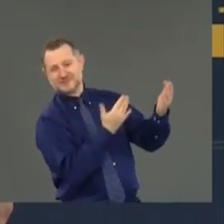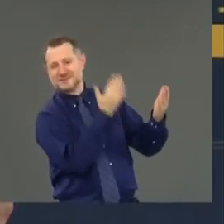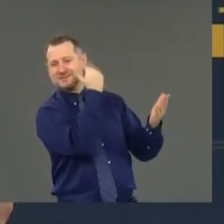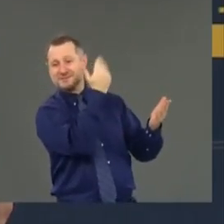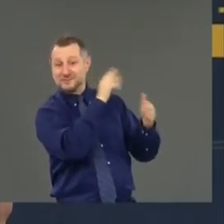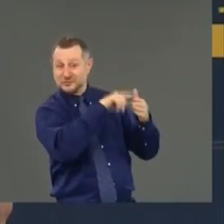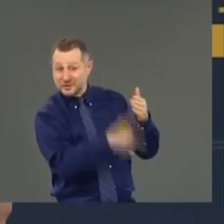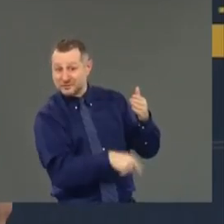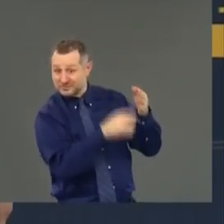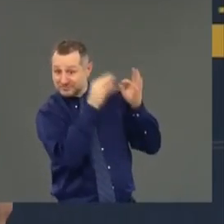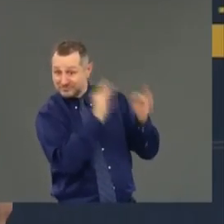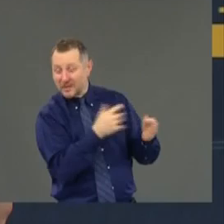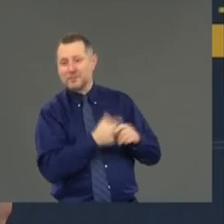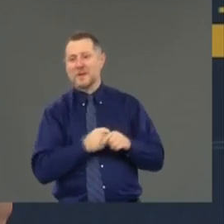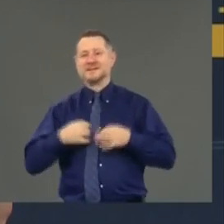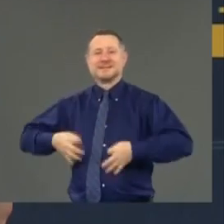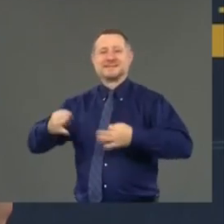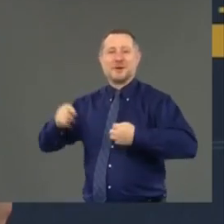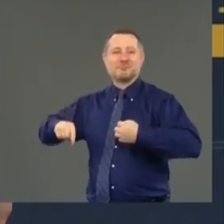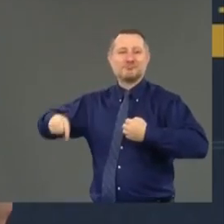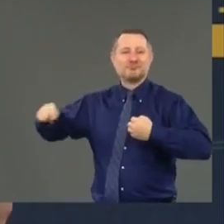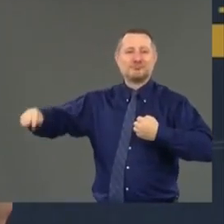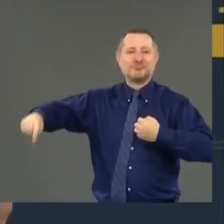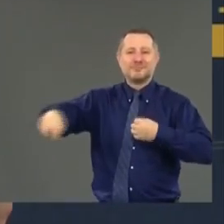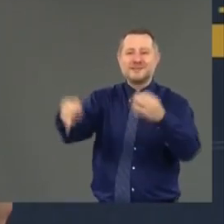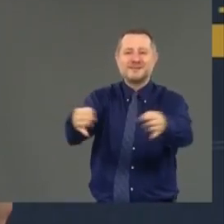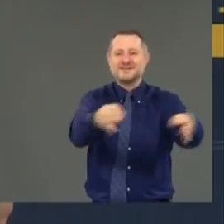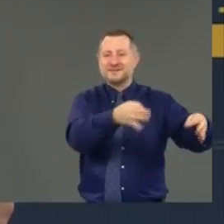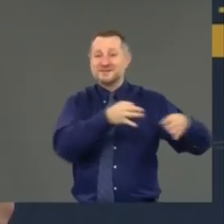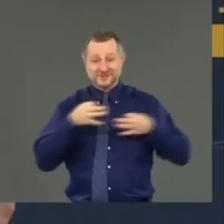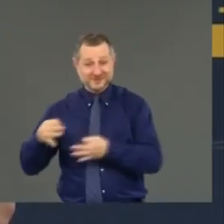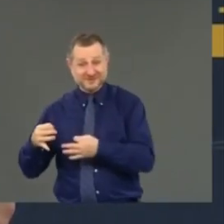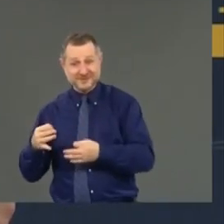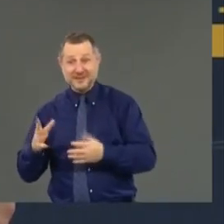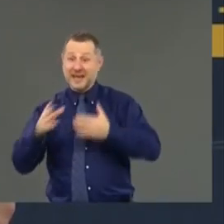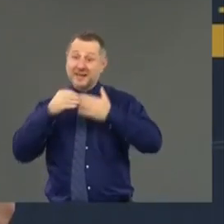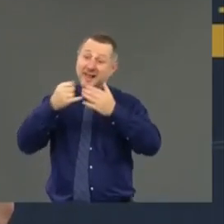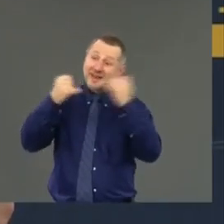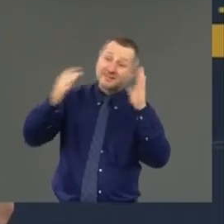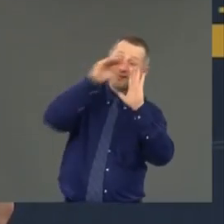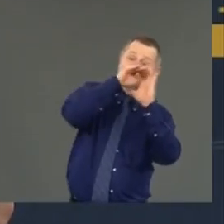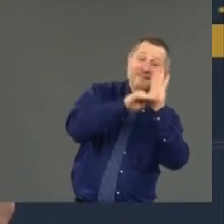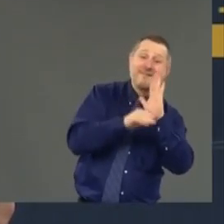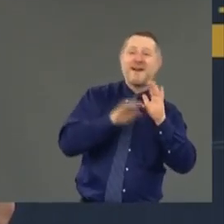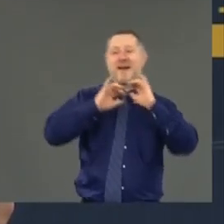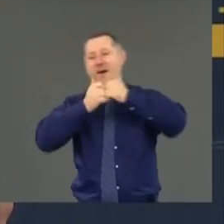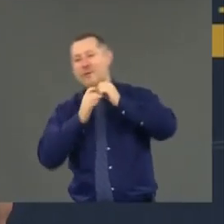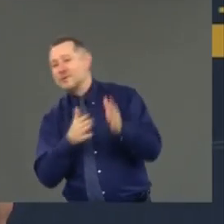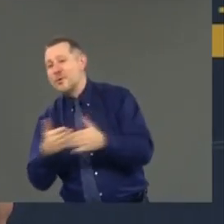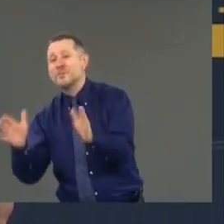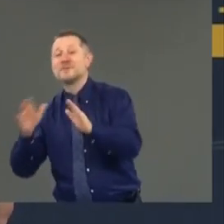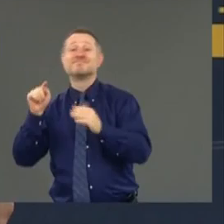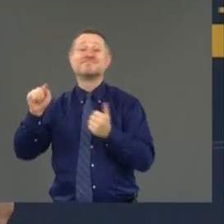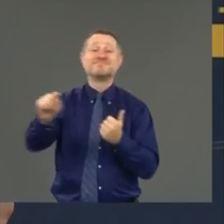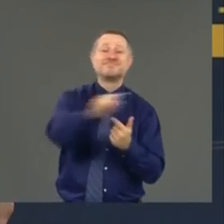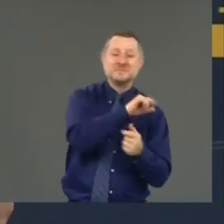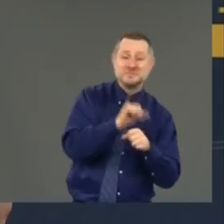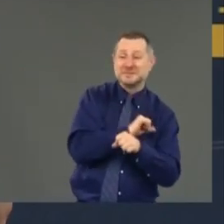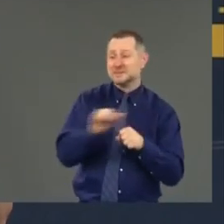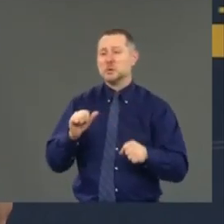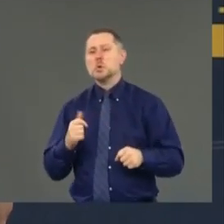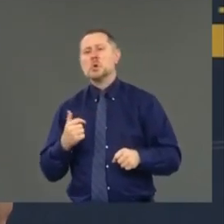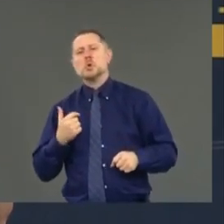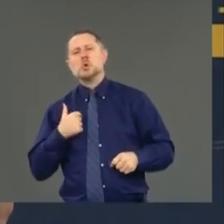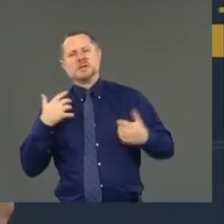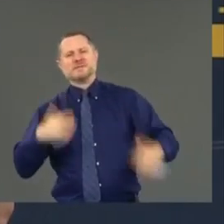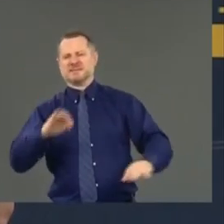of opening guidelines for businesses, they are set. You can find them